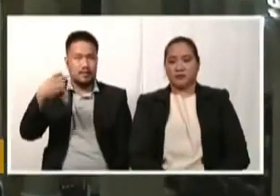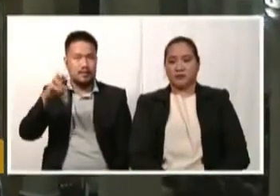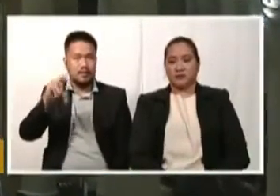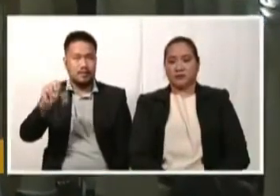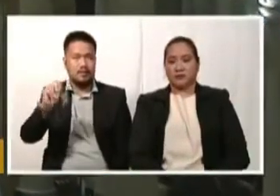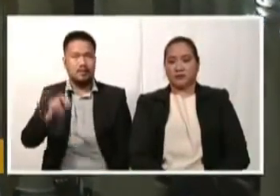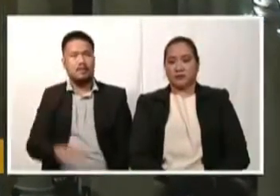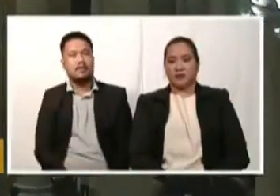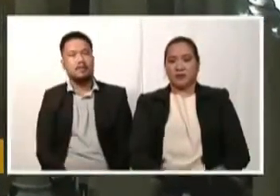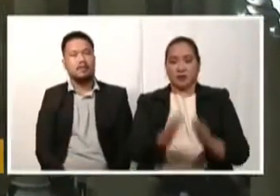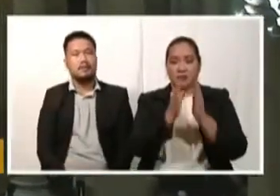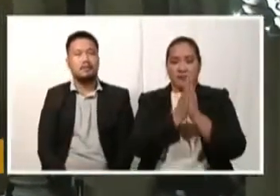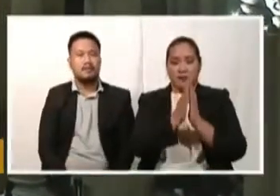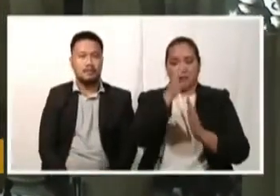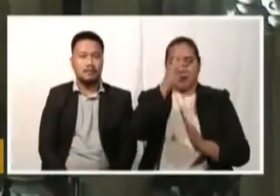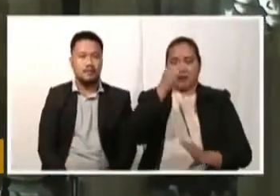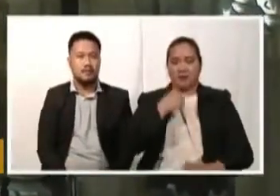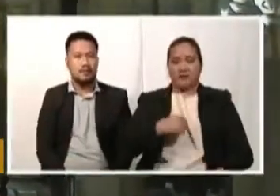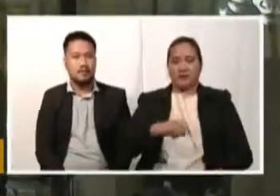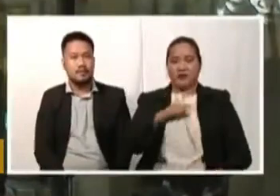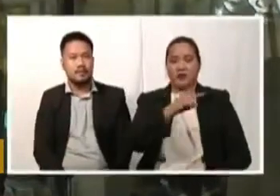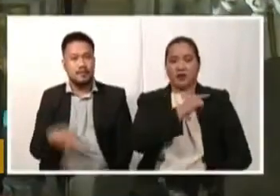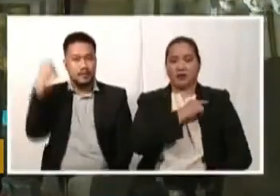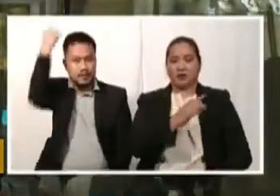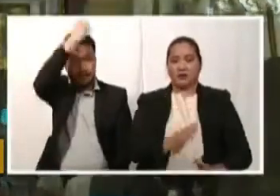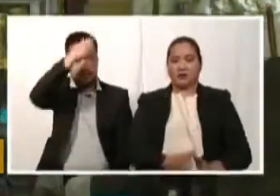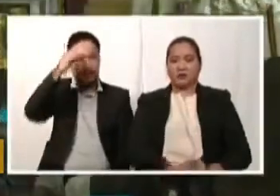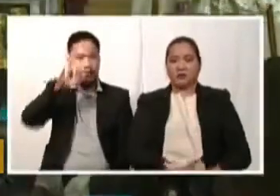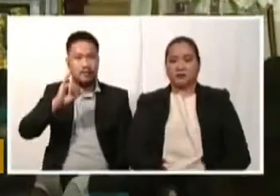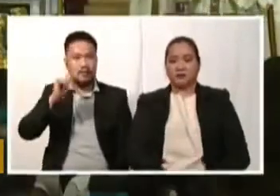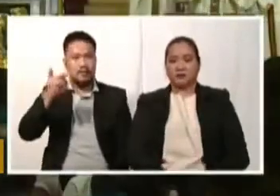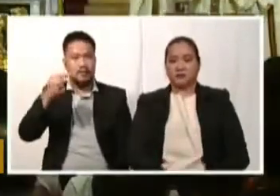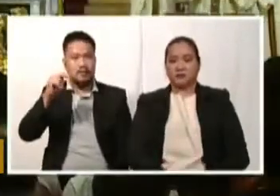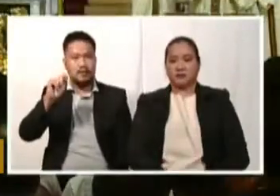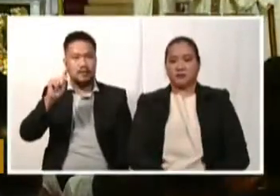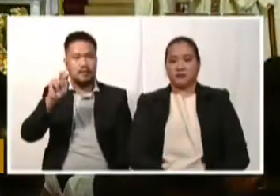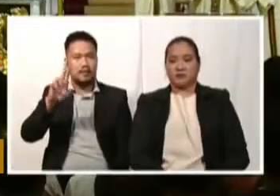Stephen, Saint Ignatius of